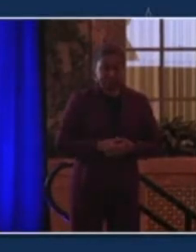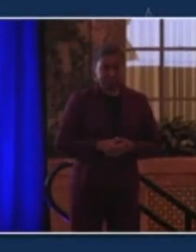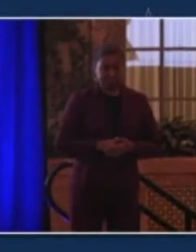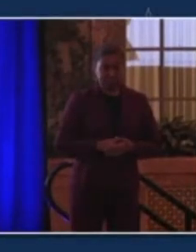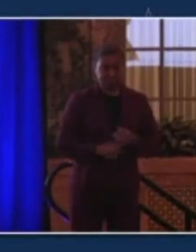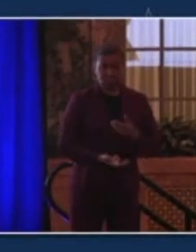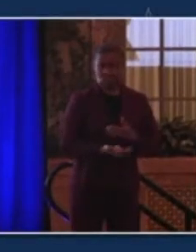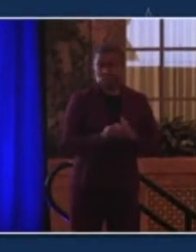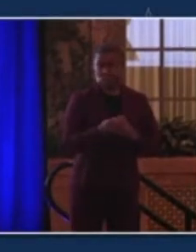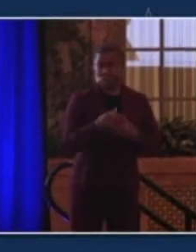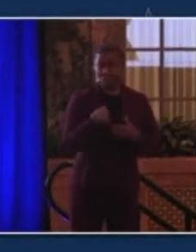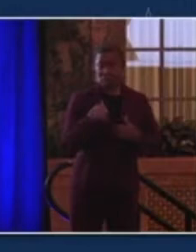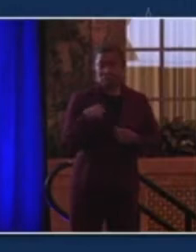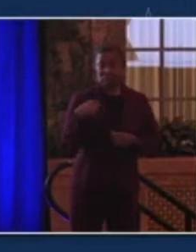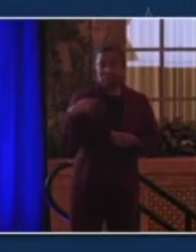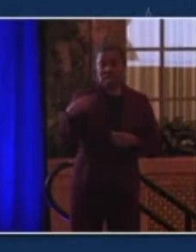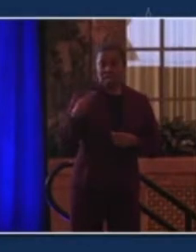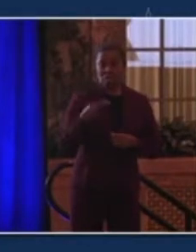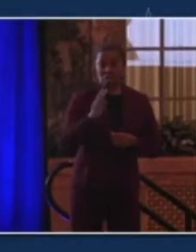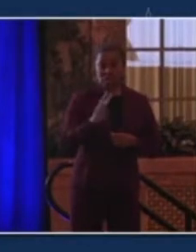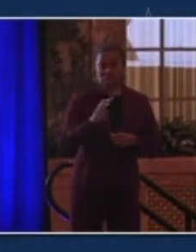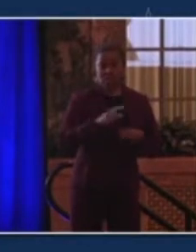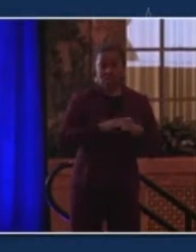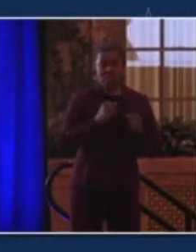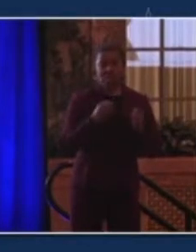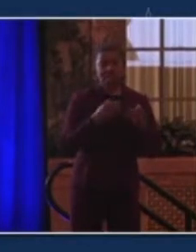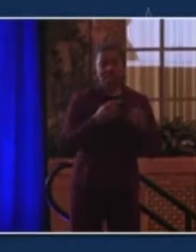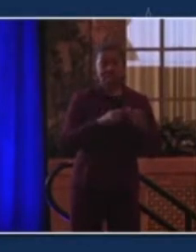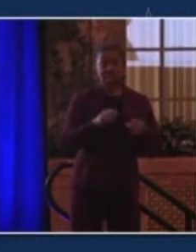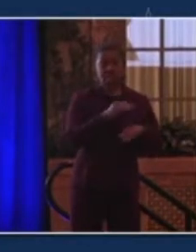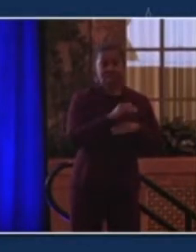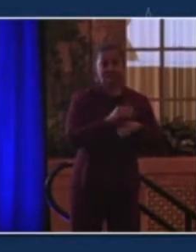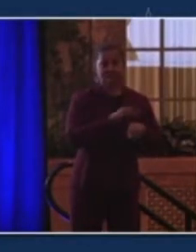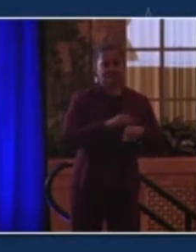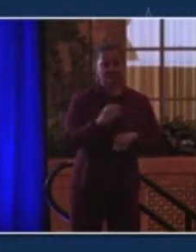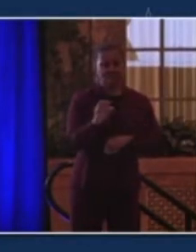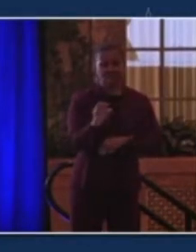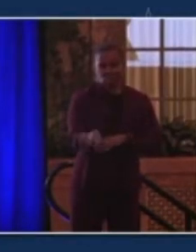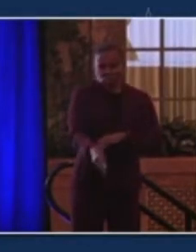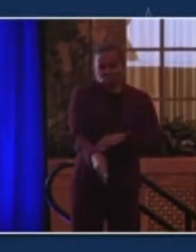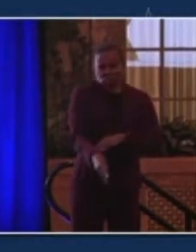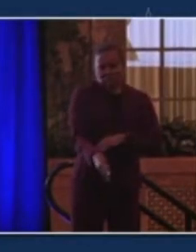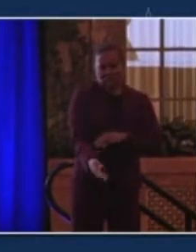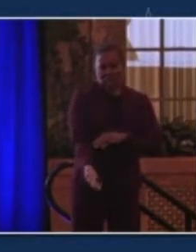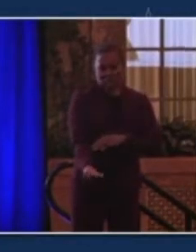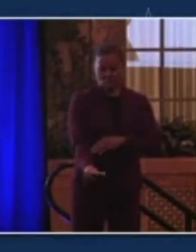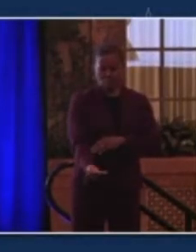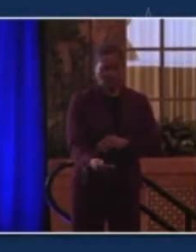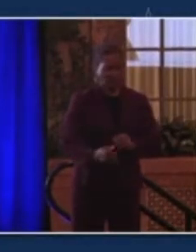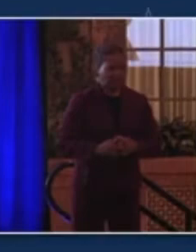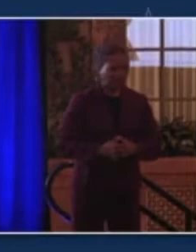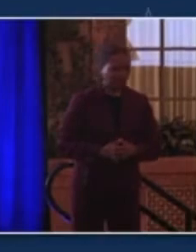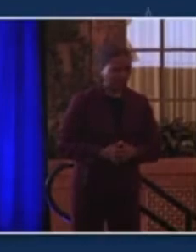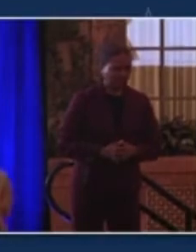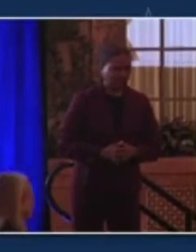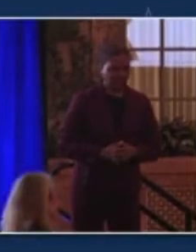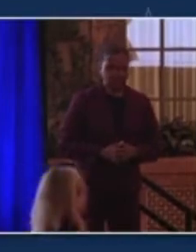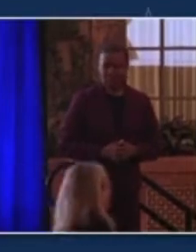joined me with Harold Washington on many nights about 2 o'clock in the morning.